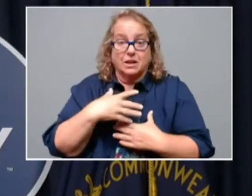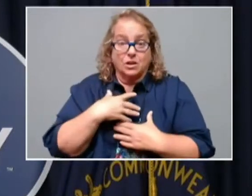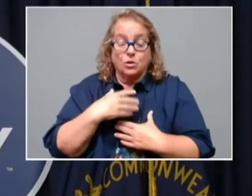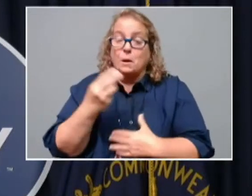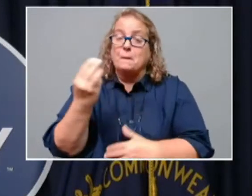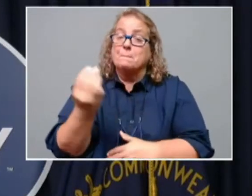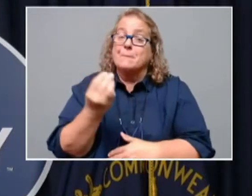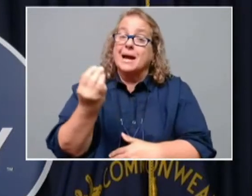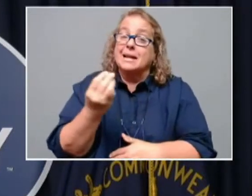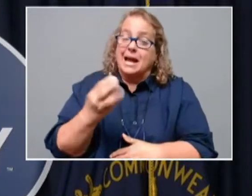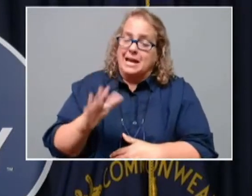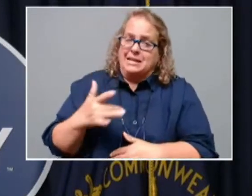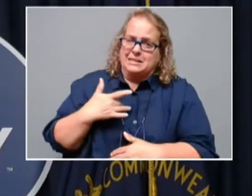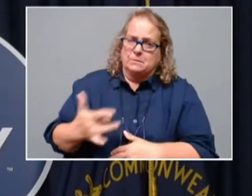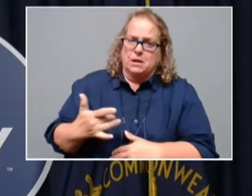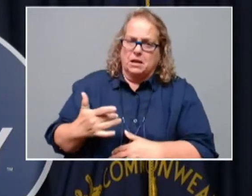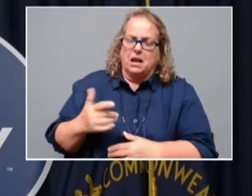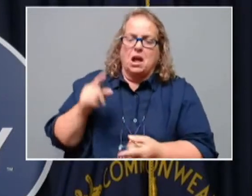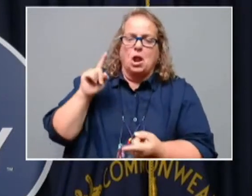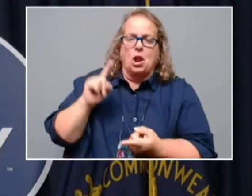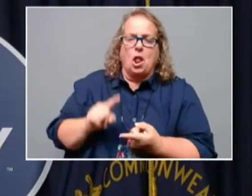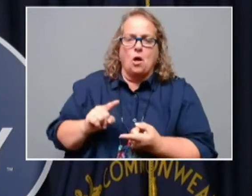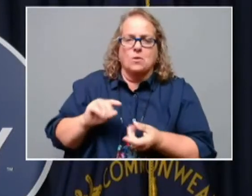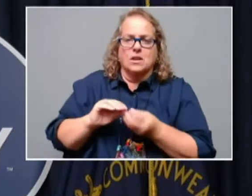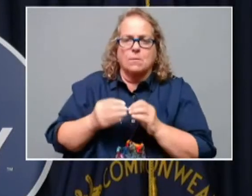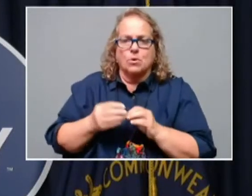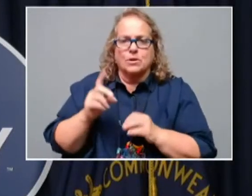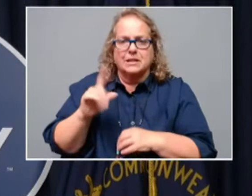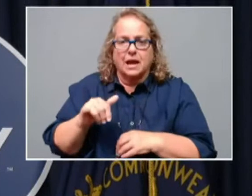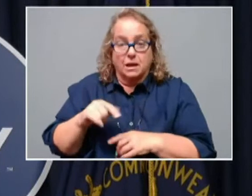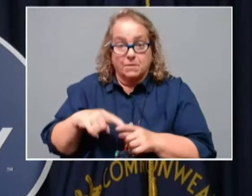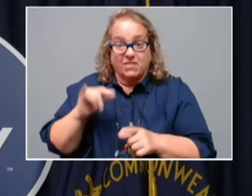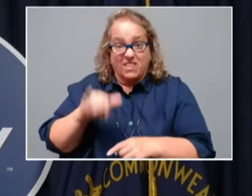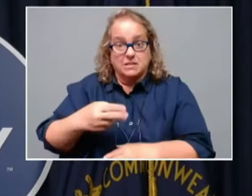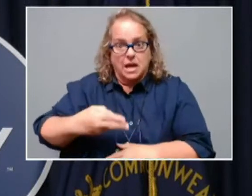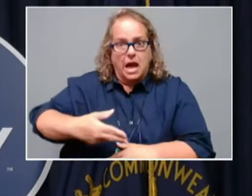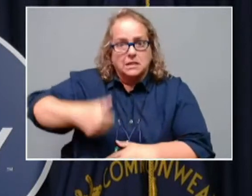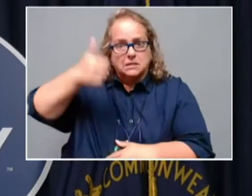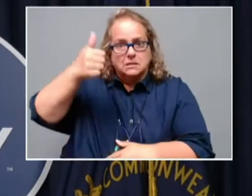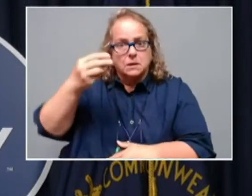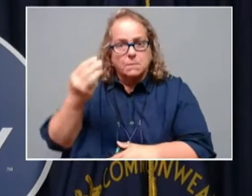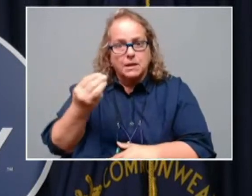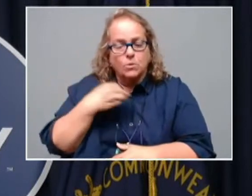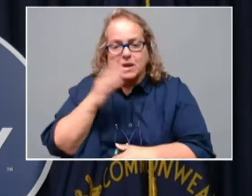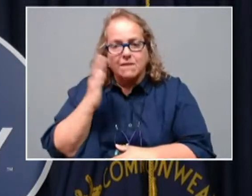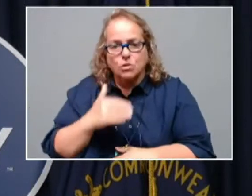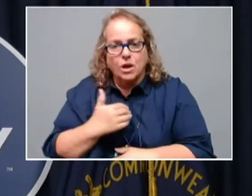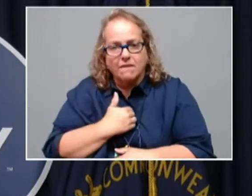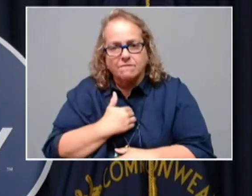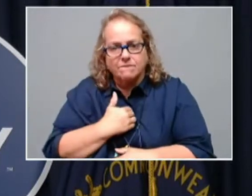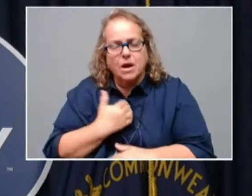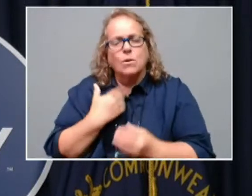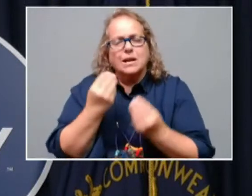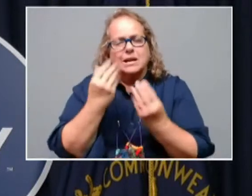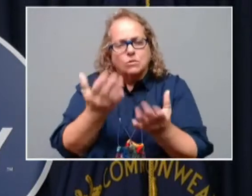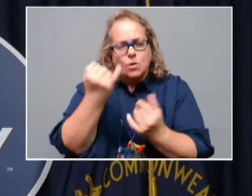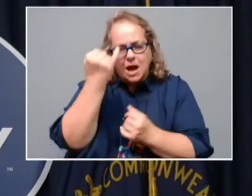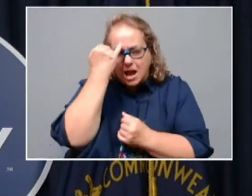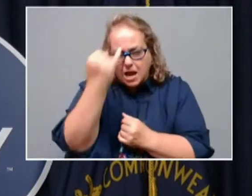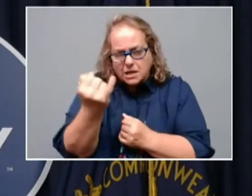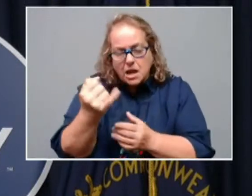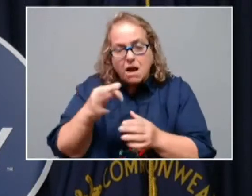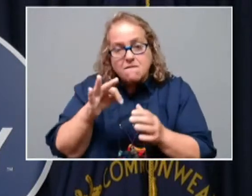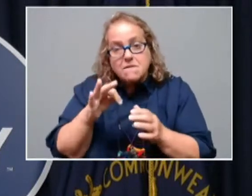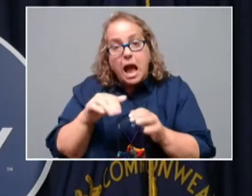lowest days, and this is the highest Monday that we've ever had. And I want to give you an idea of